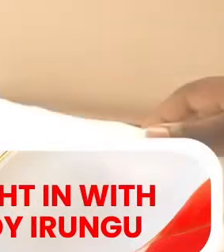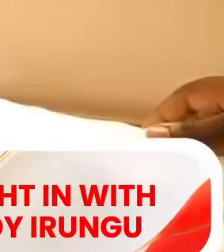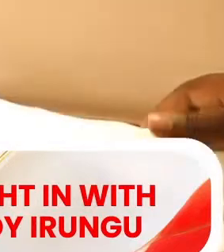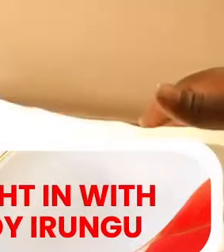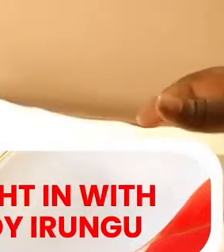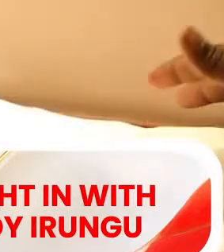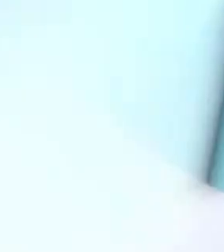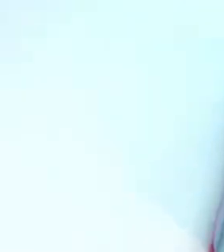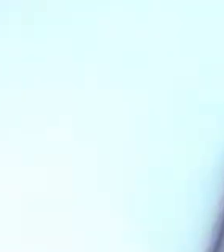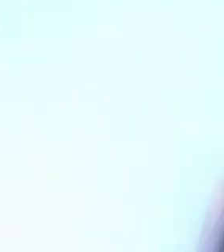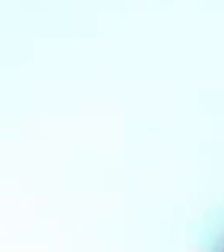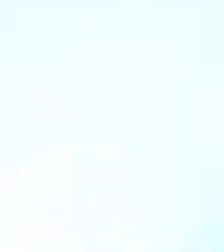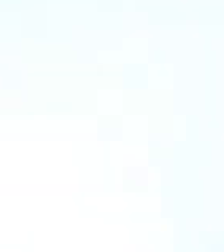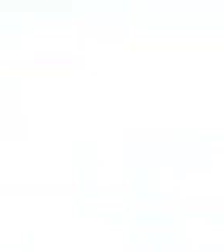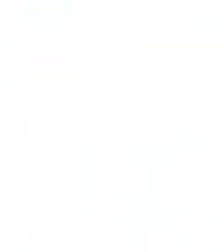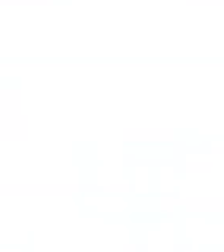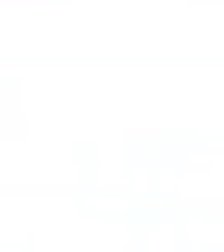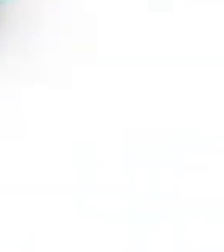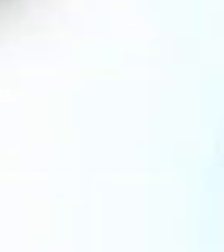power. Join Joy